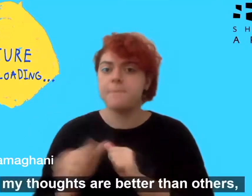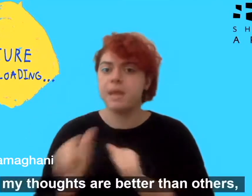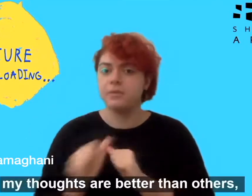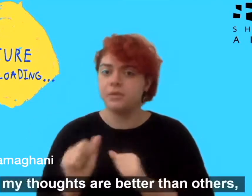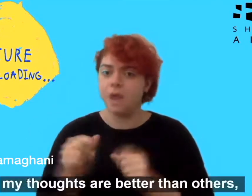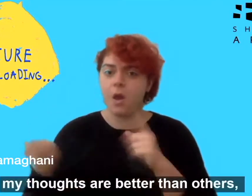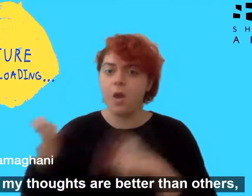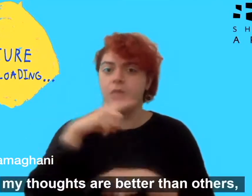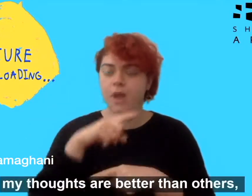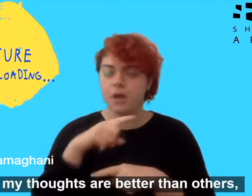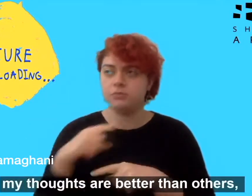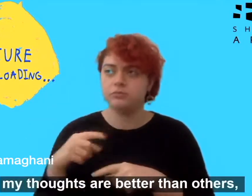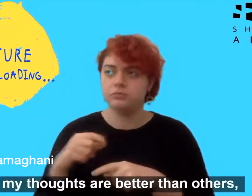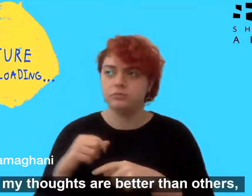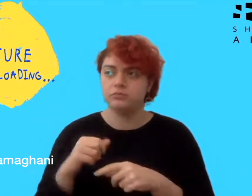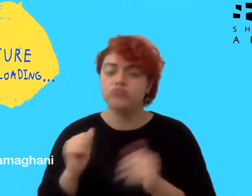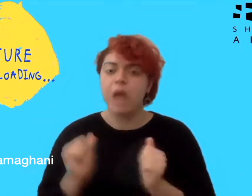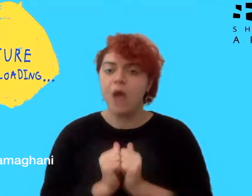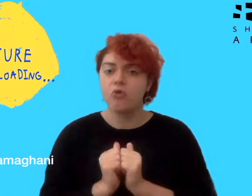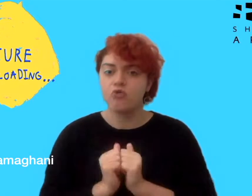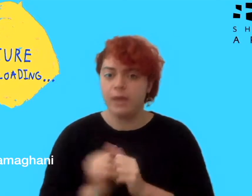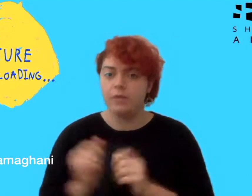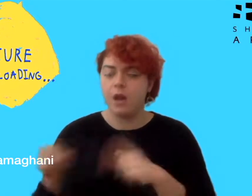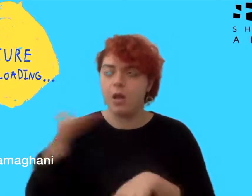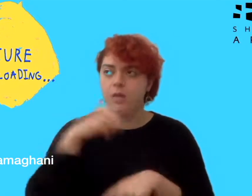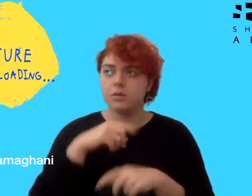My tools are better than others.